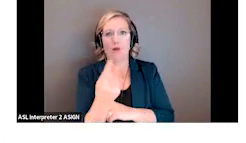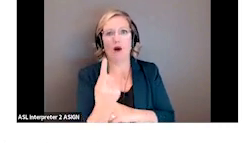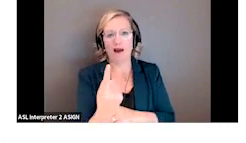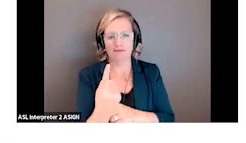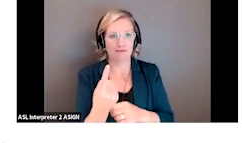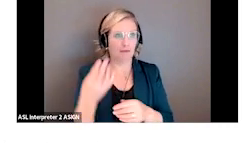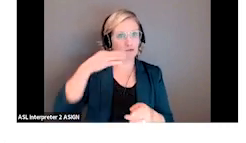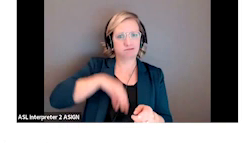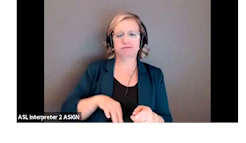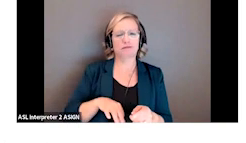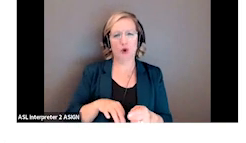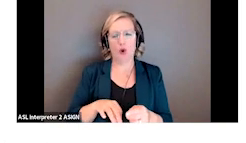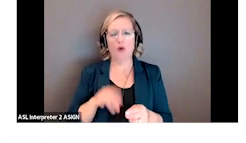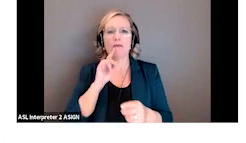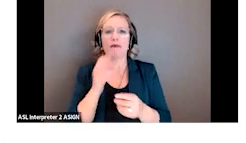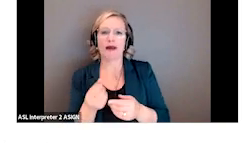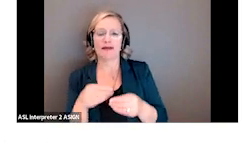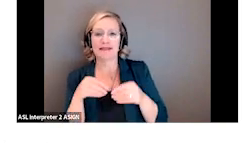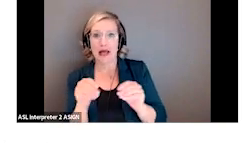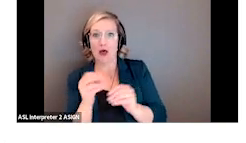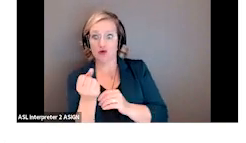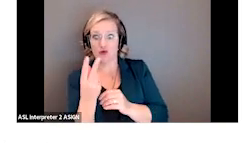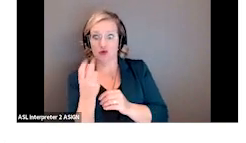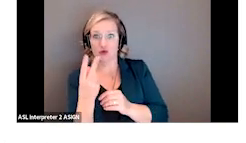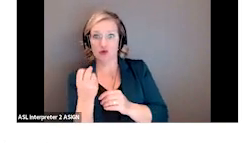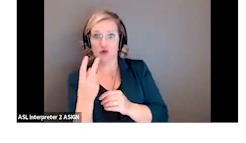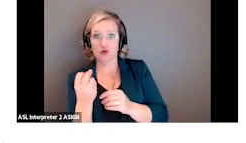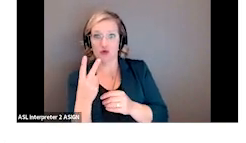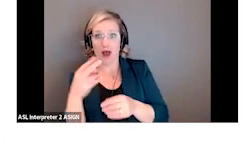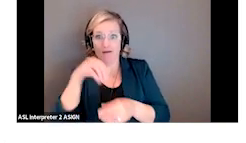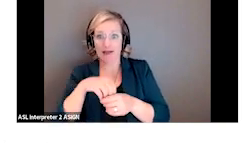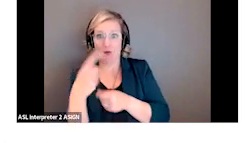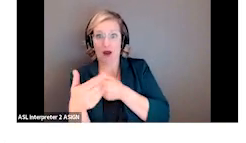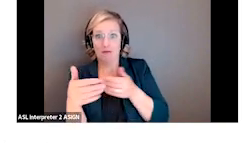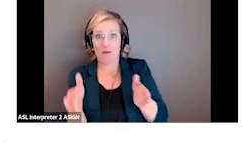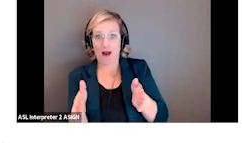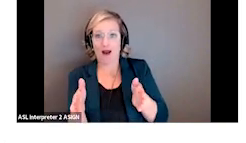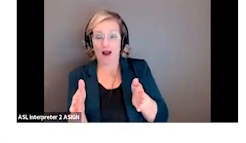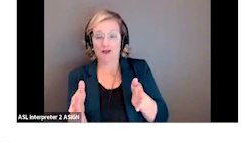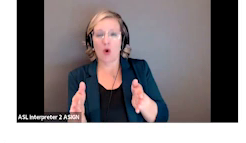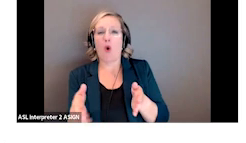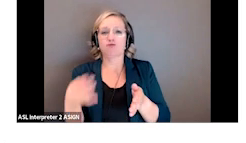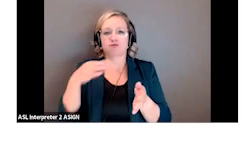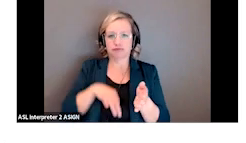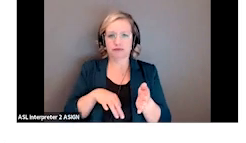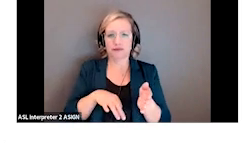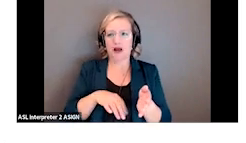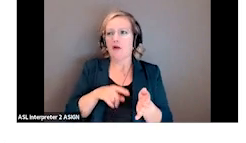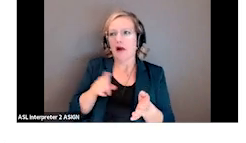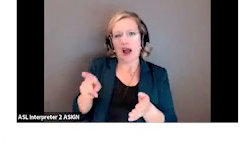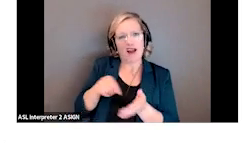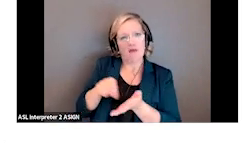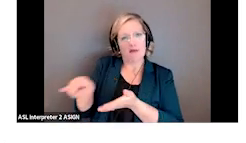box, now I can make money. But my co-packer is going to want to charge me 50 cents or what have you to put those